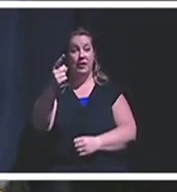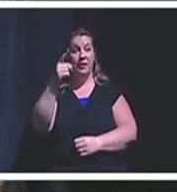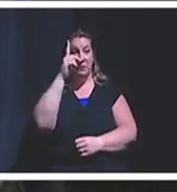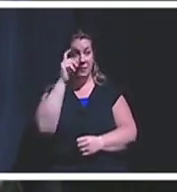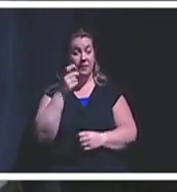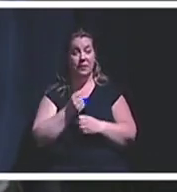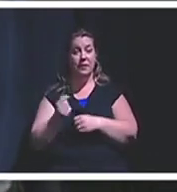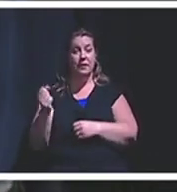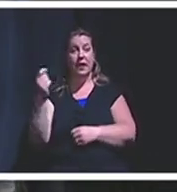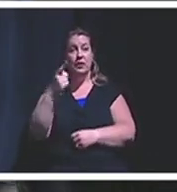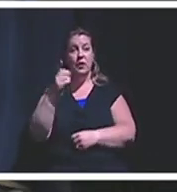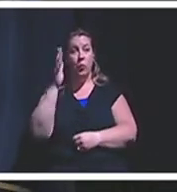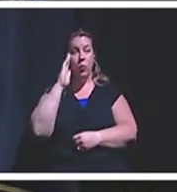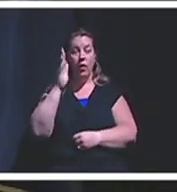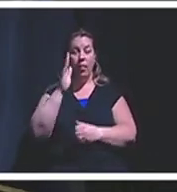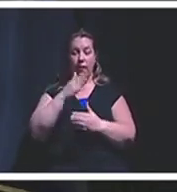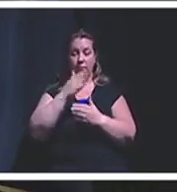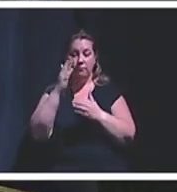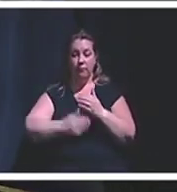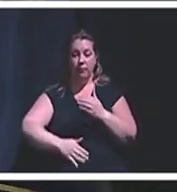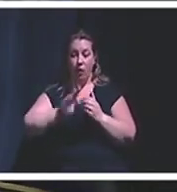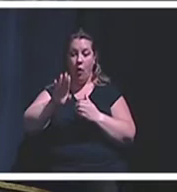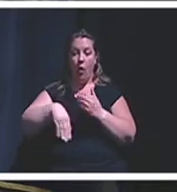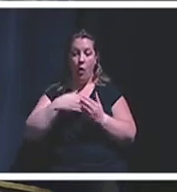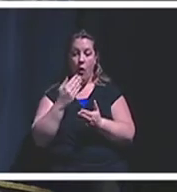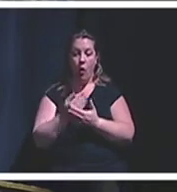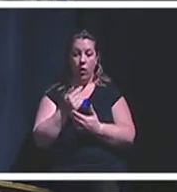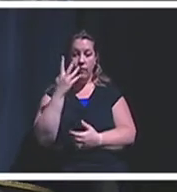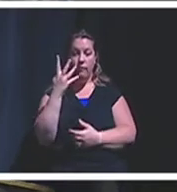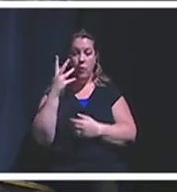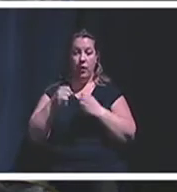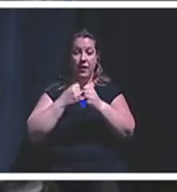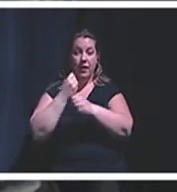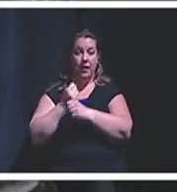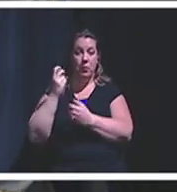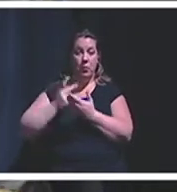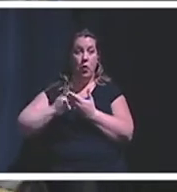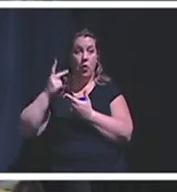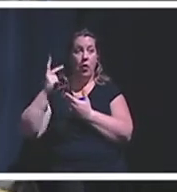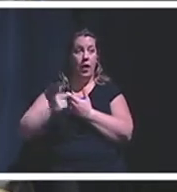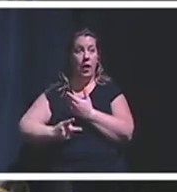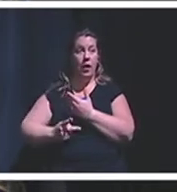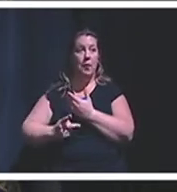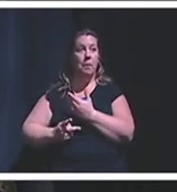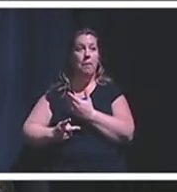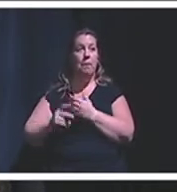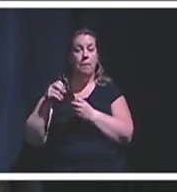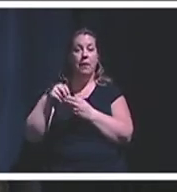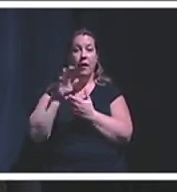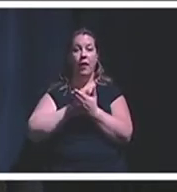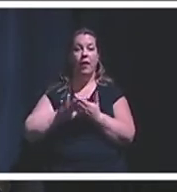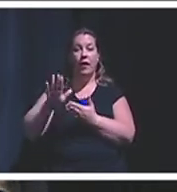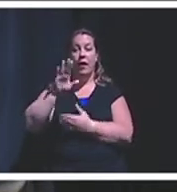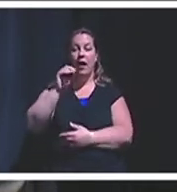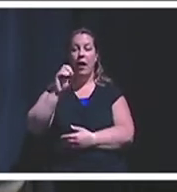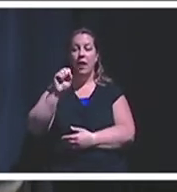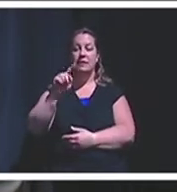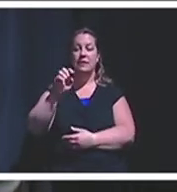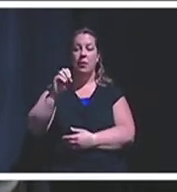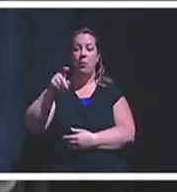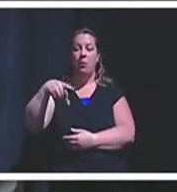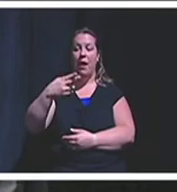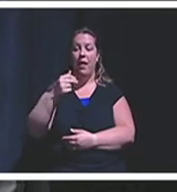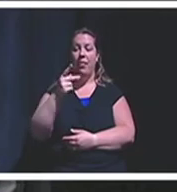she will have completed all of the 4-year program in our College of Osteopathic Medicine